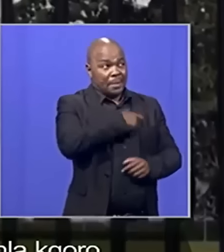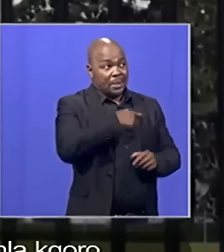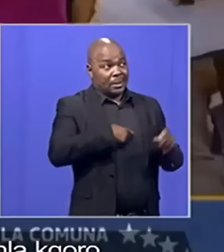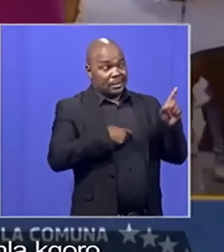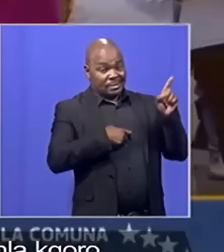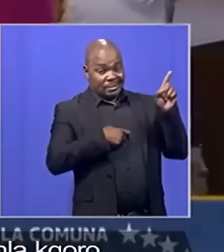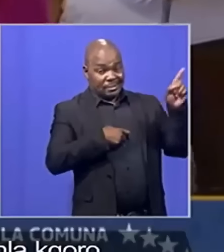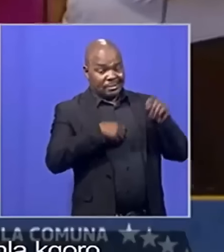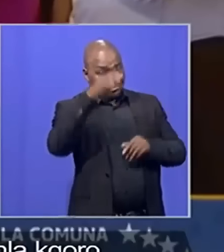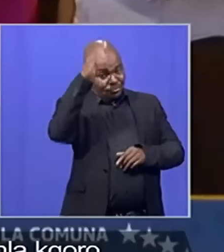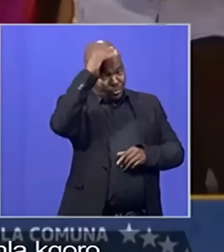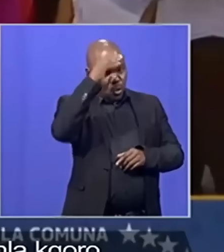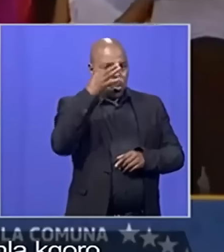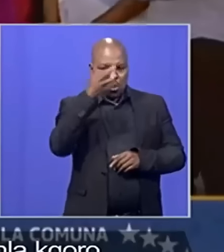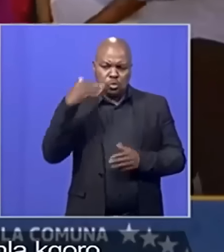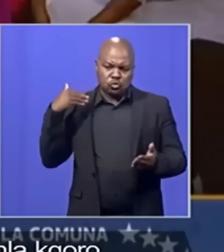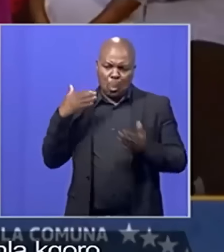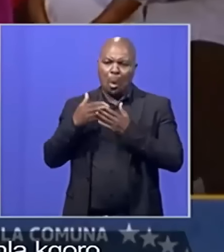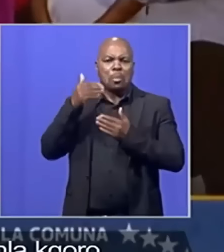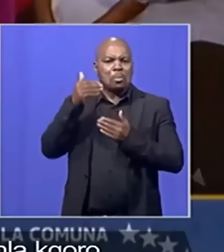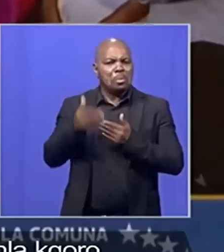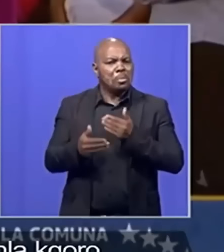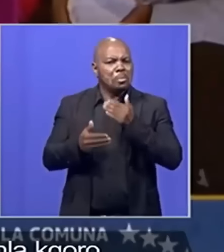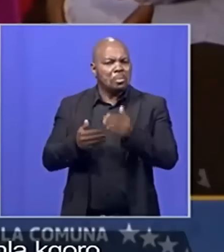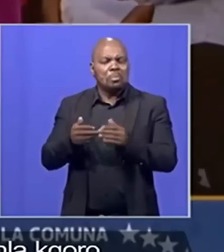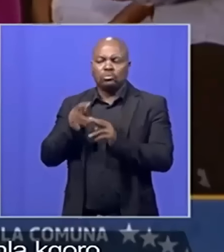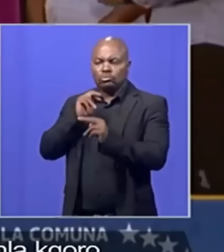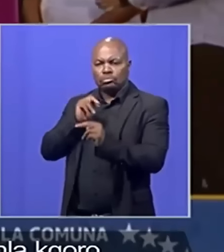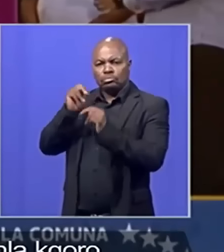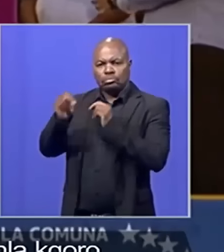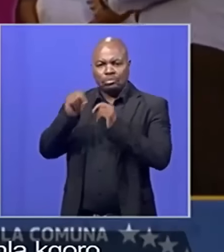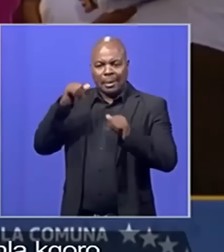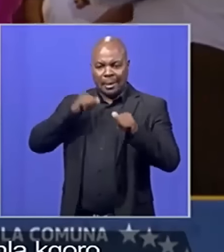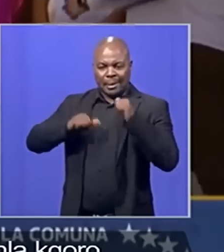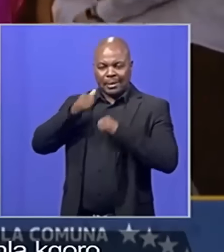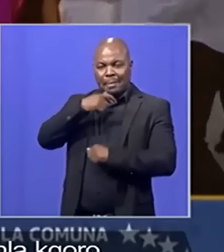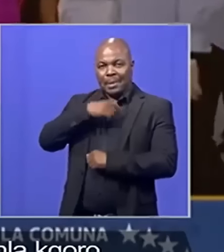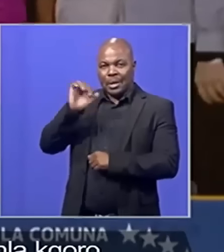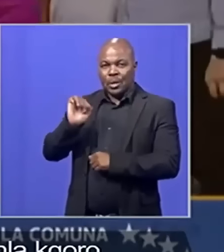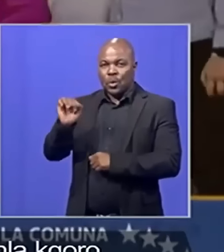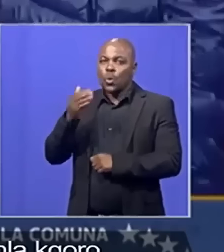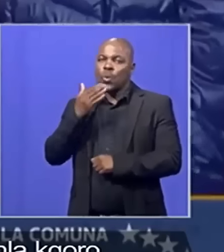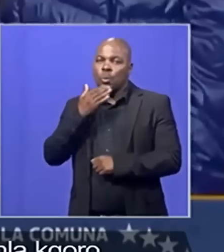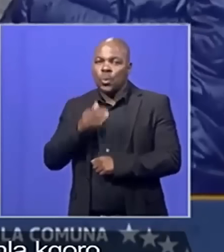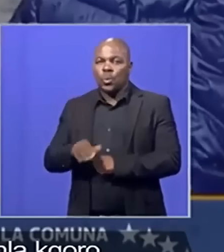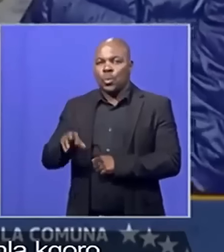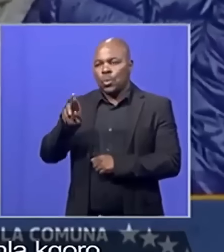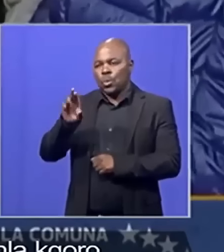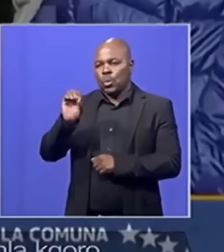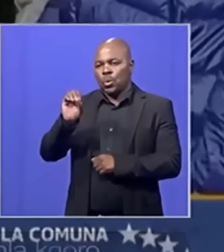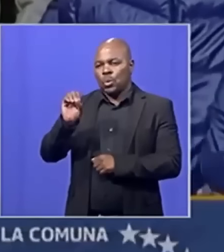o bolela gore go na le kgatelopele morago ga dipoledišano le mopresidente wa nakwana Delcy Rodriguez.